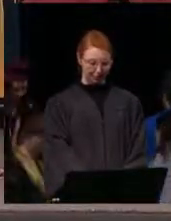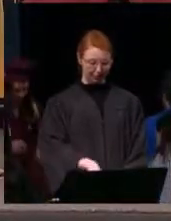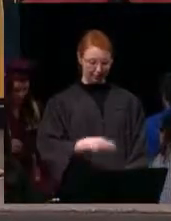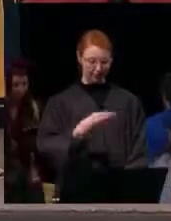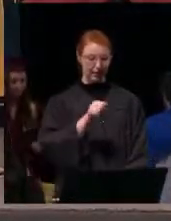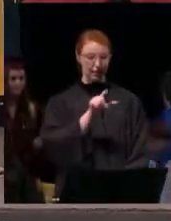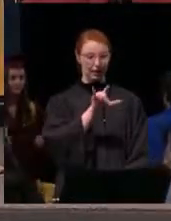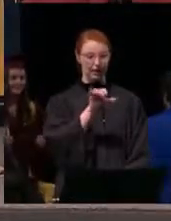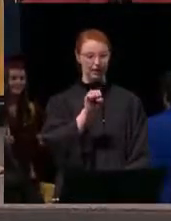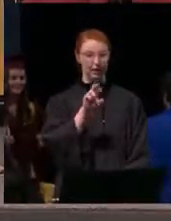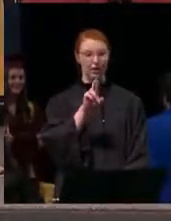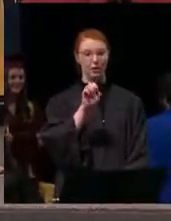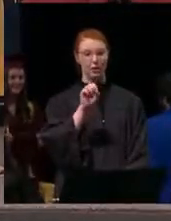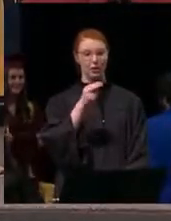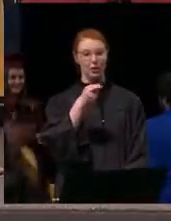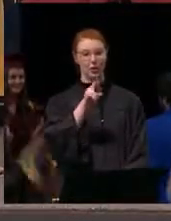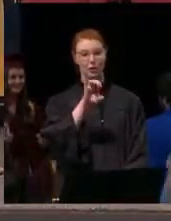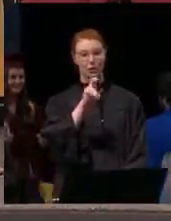Haley Rorick.